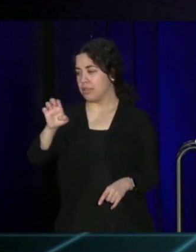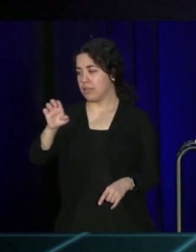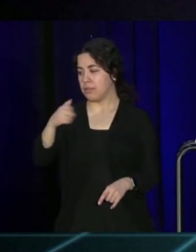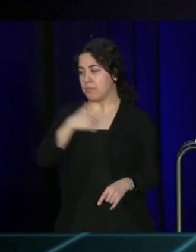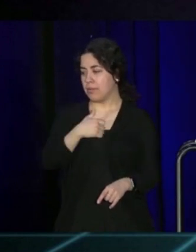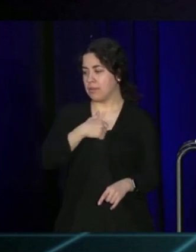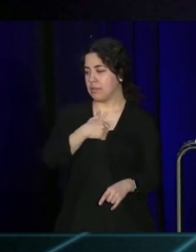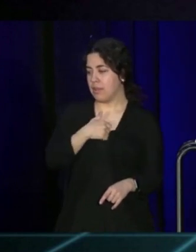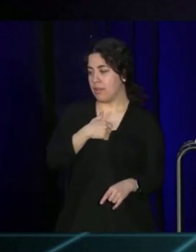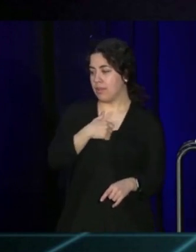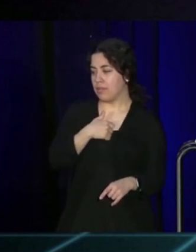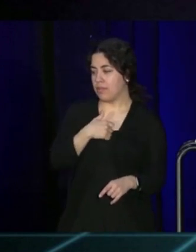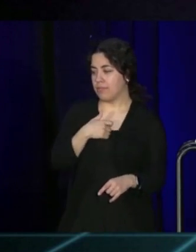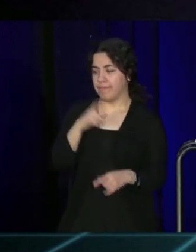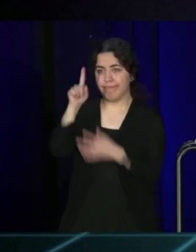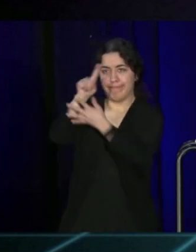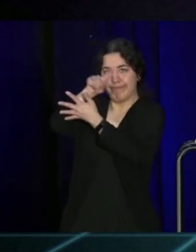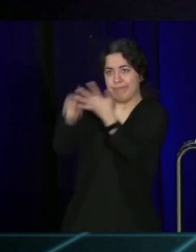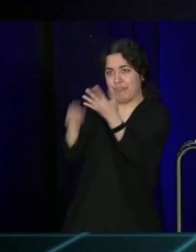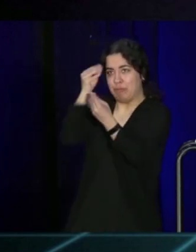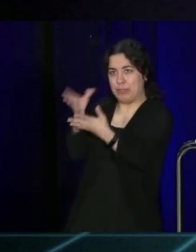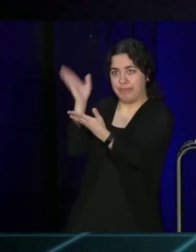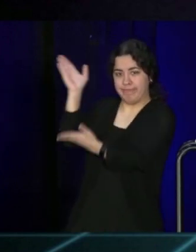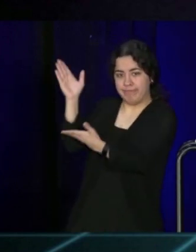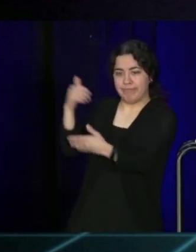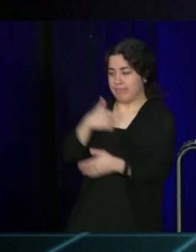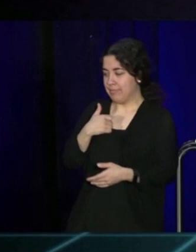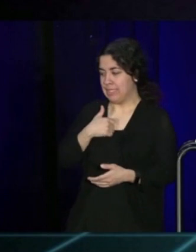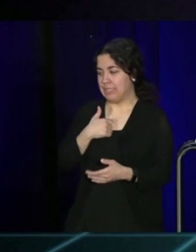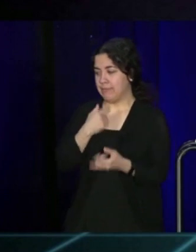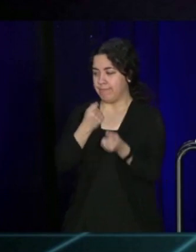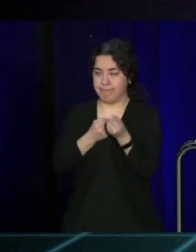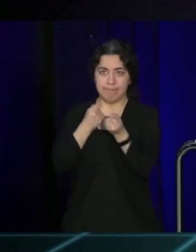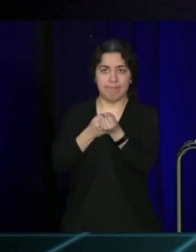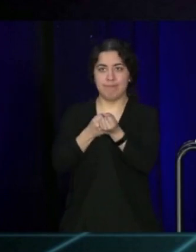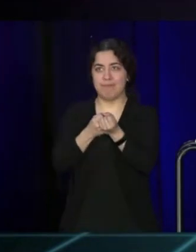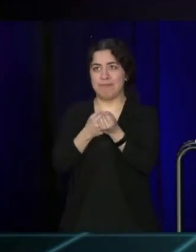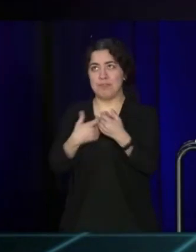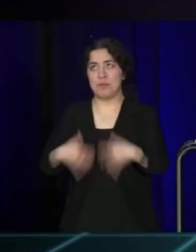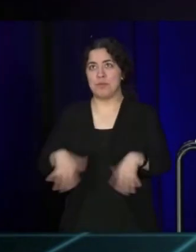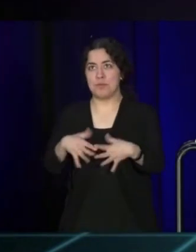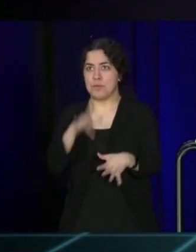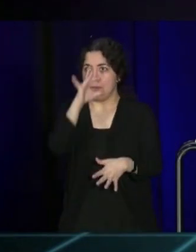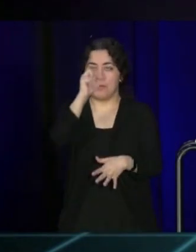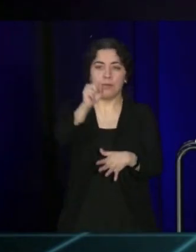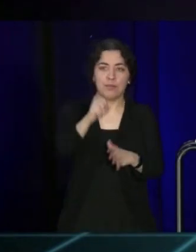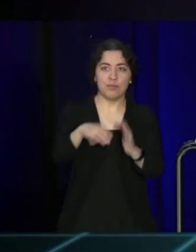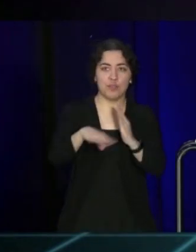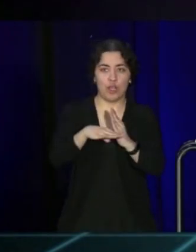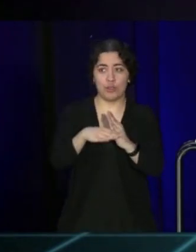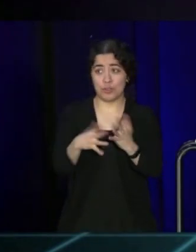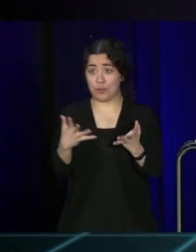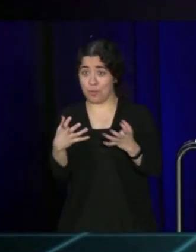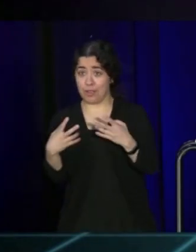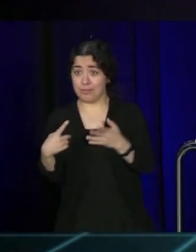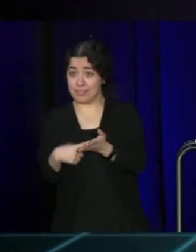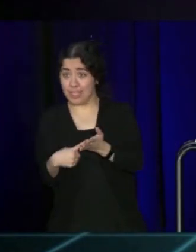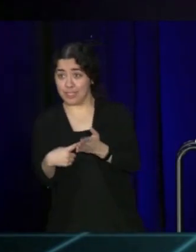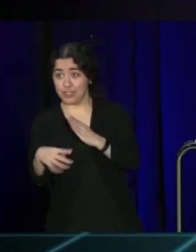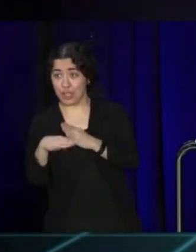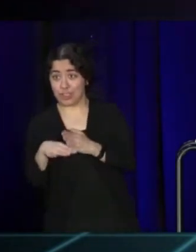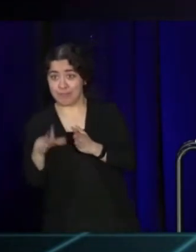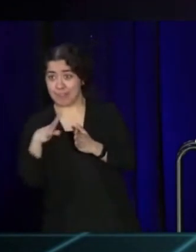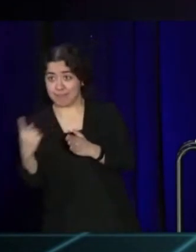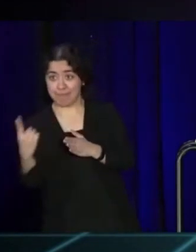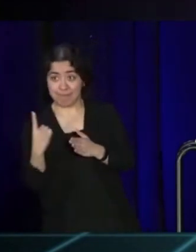GD in web performance, and I'm a huge soccer fan. So also, let's talk about soccer and React.